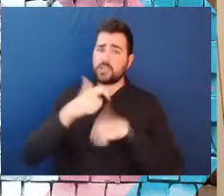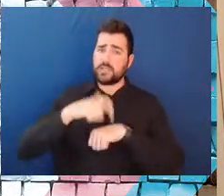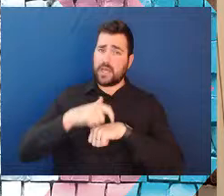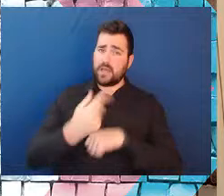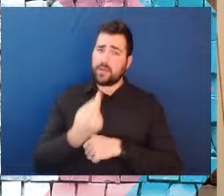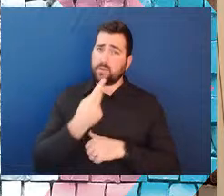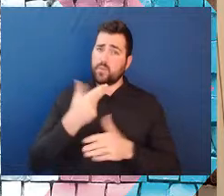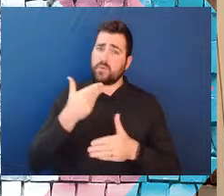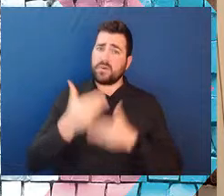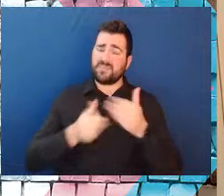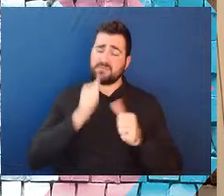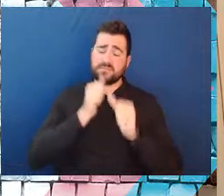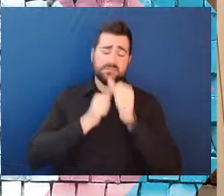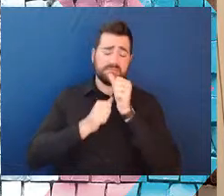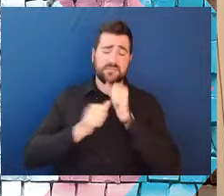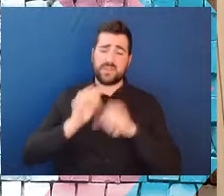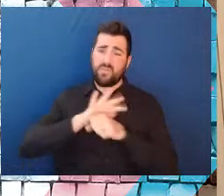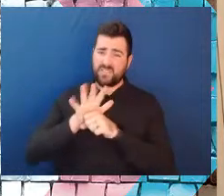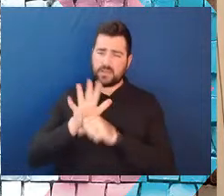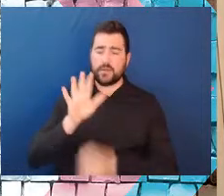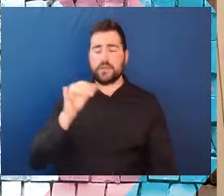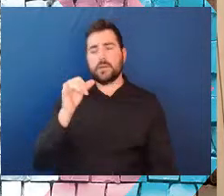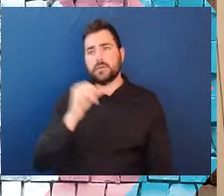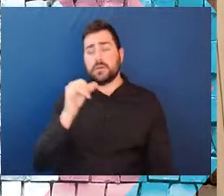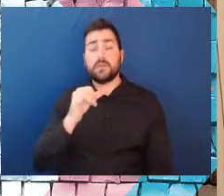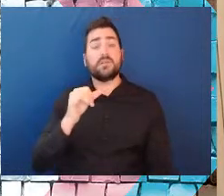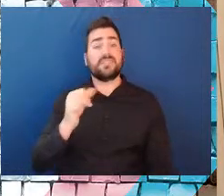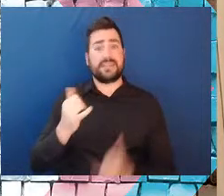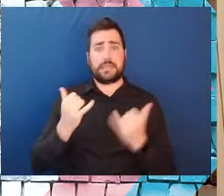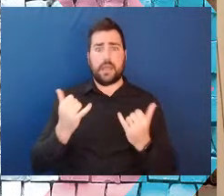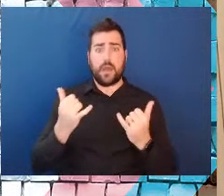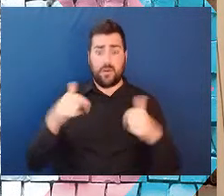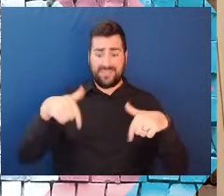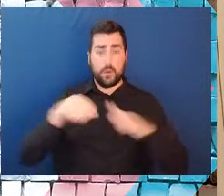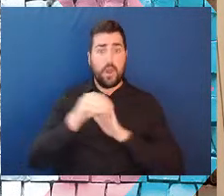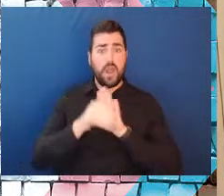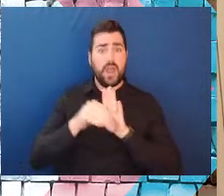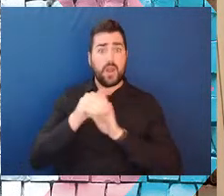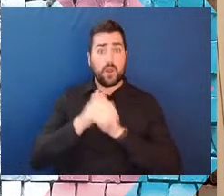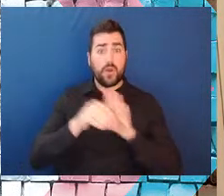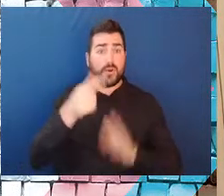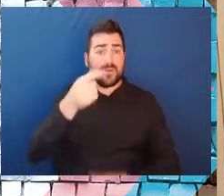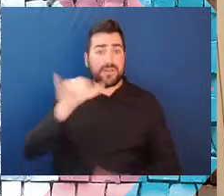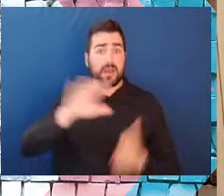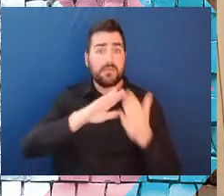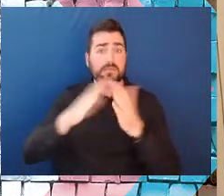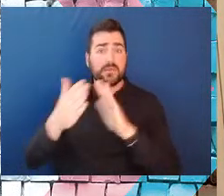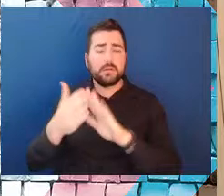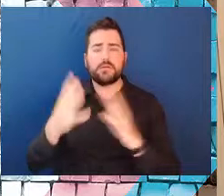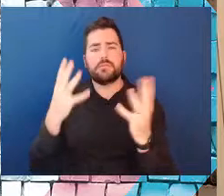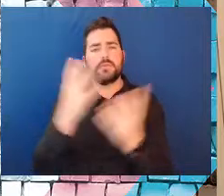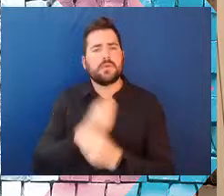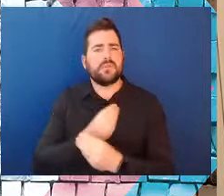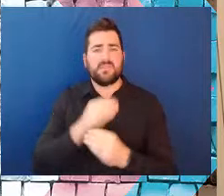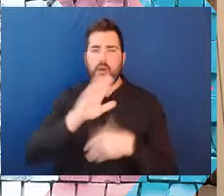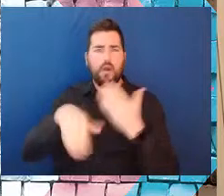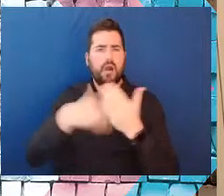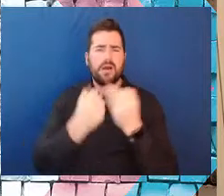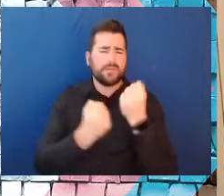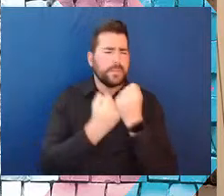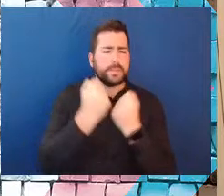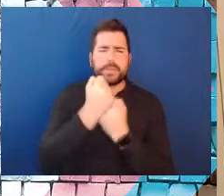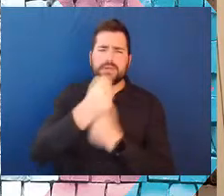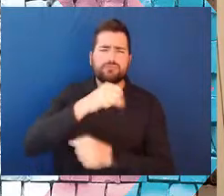Grateful for is that we have this beautiful community in Orlando who comes together when times are tough. We know